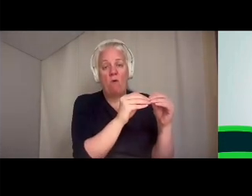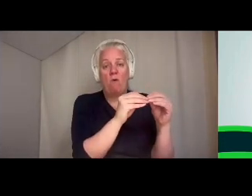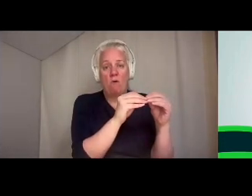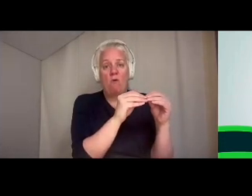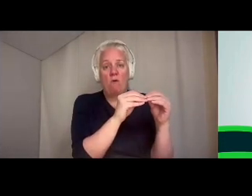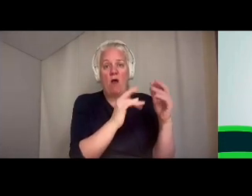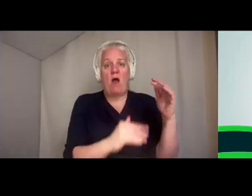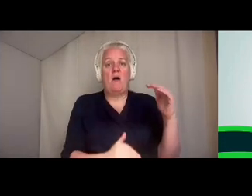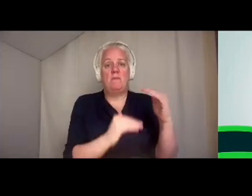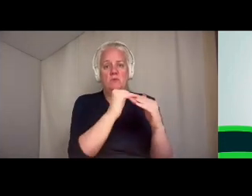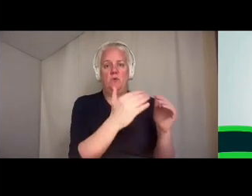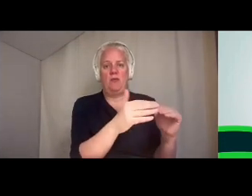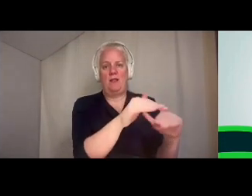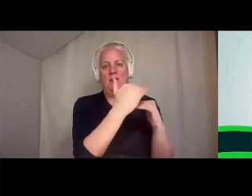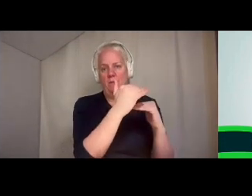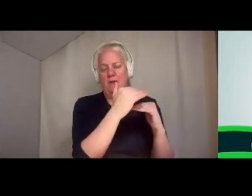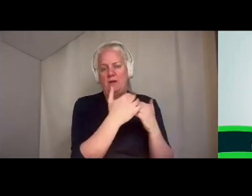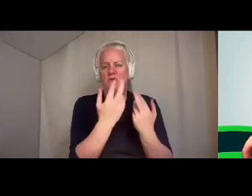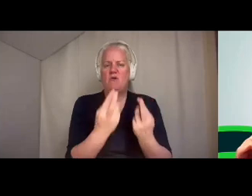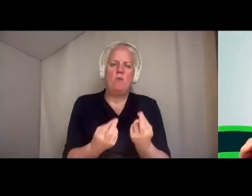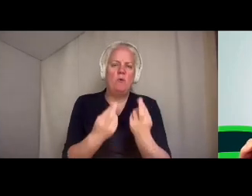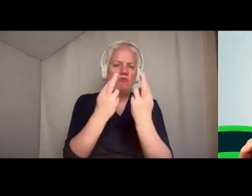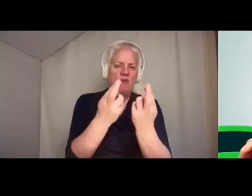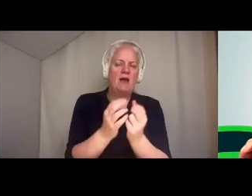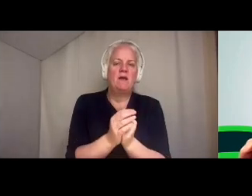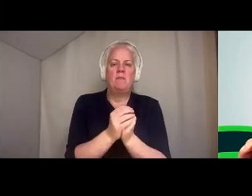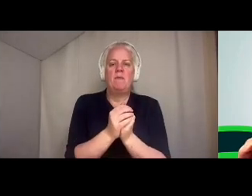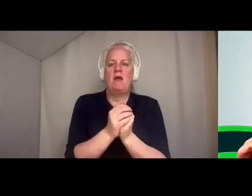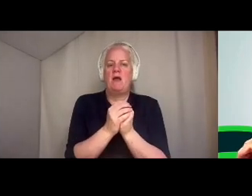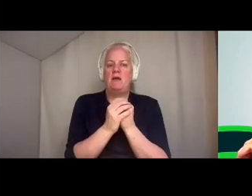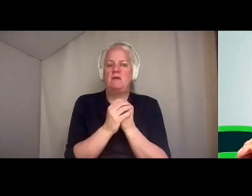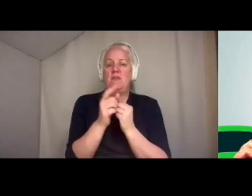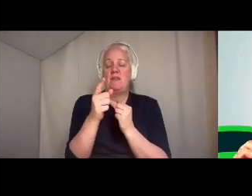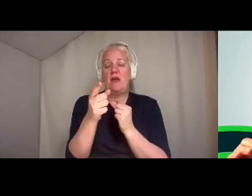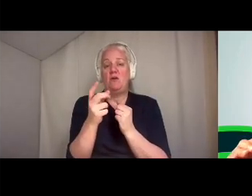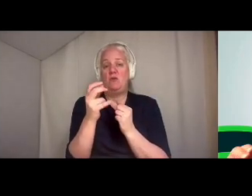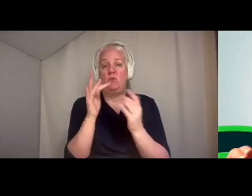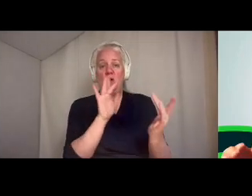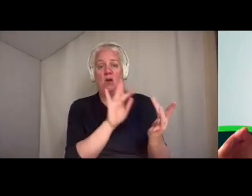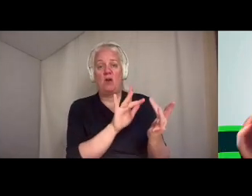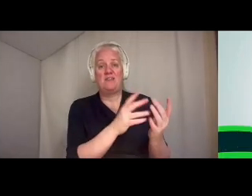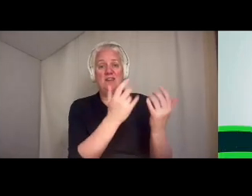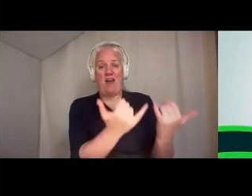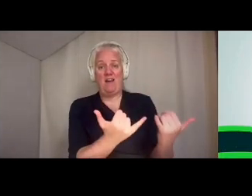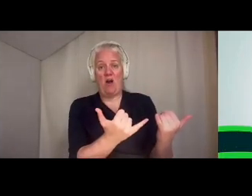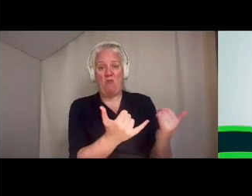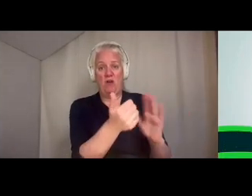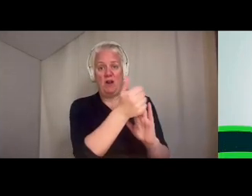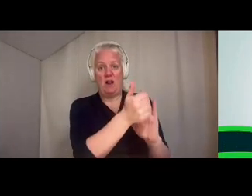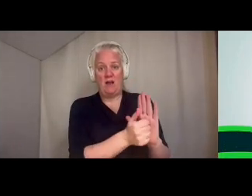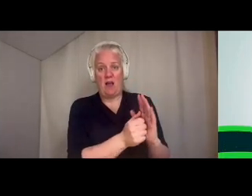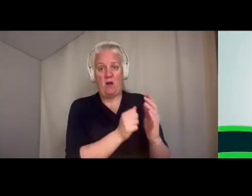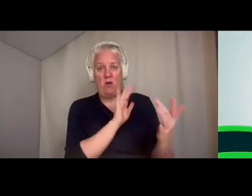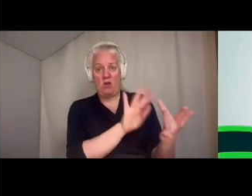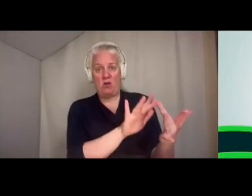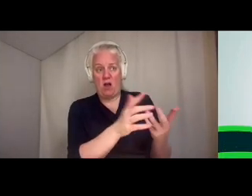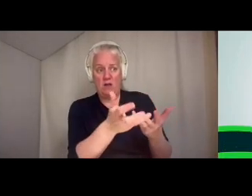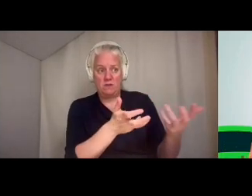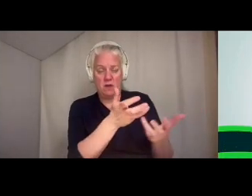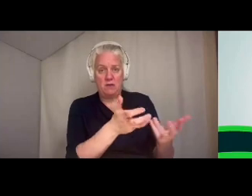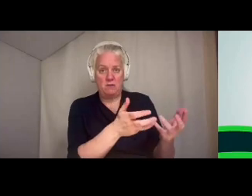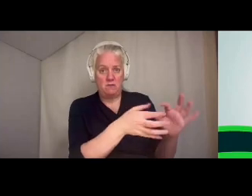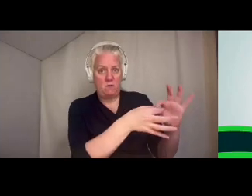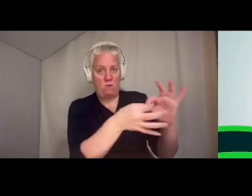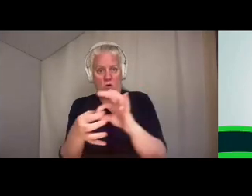we recommend, for example, that a person contact their present ABLE plan and then coordinate with the new